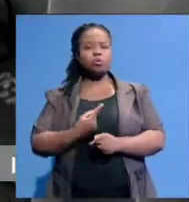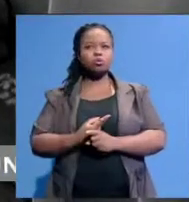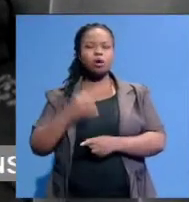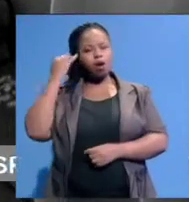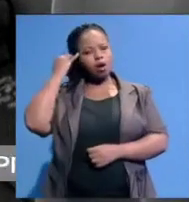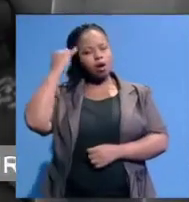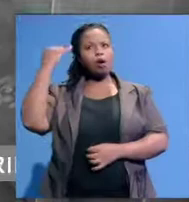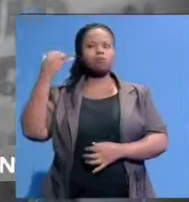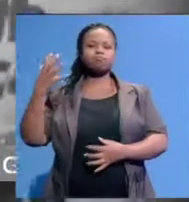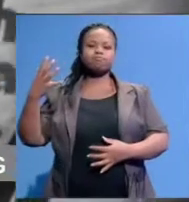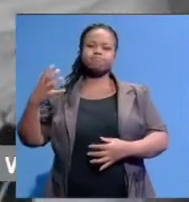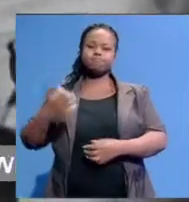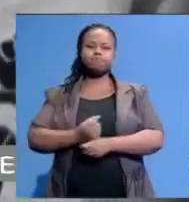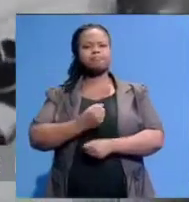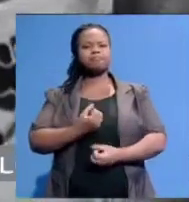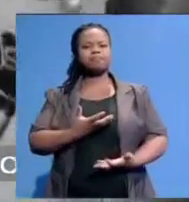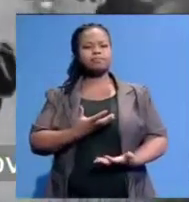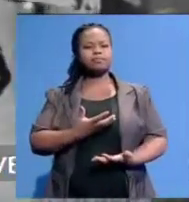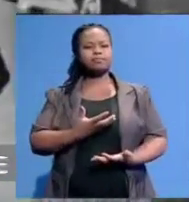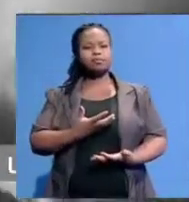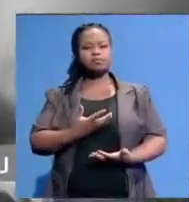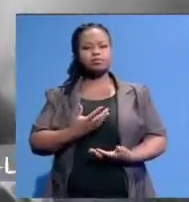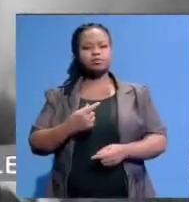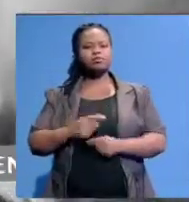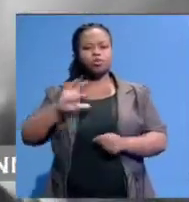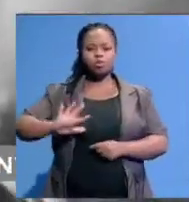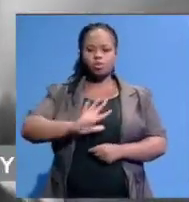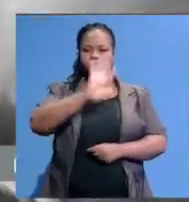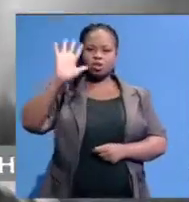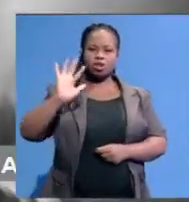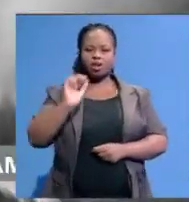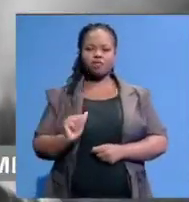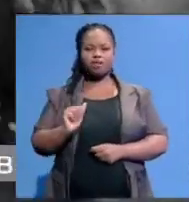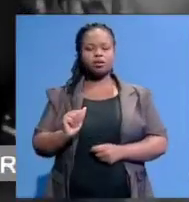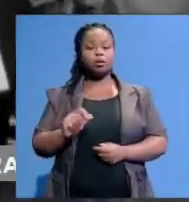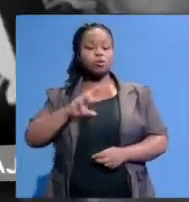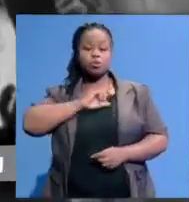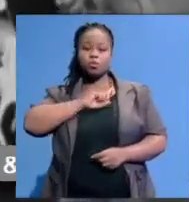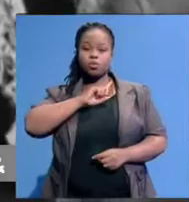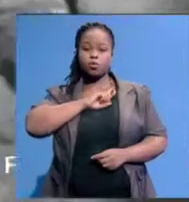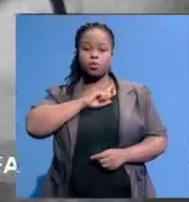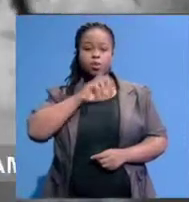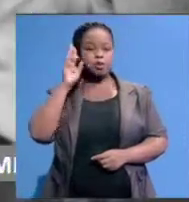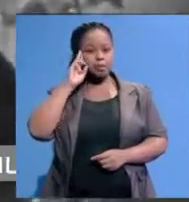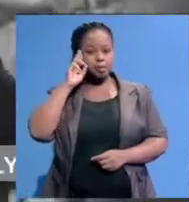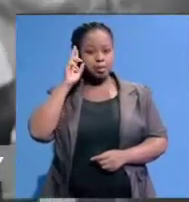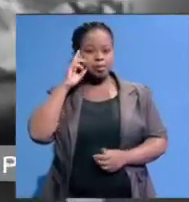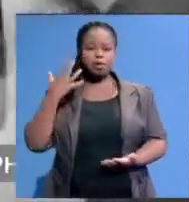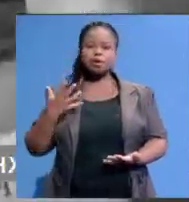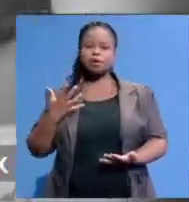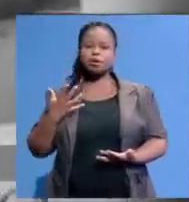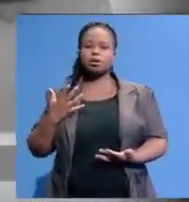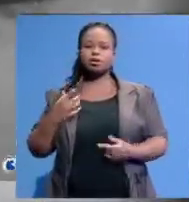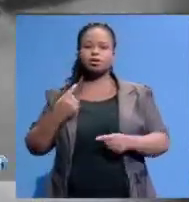of an independent sovereign Africa, because you remember that the Western nations had